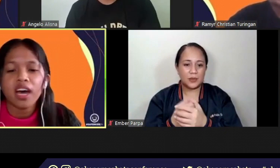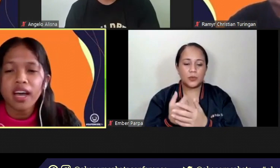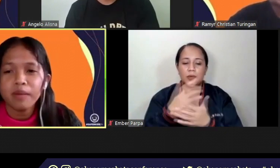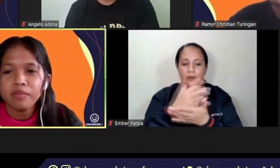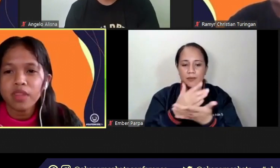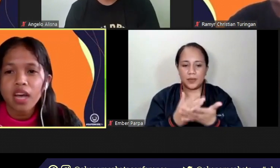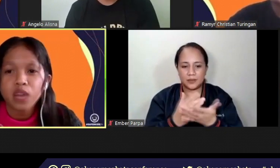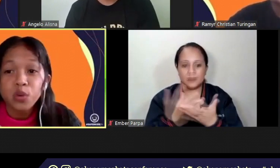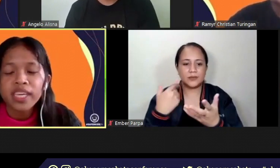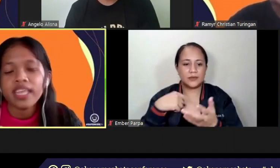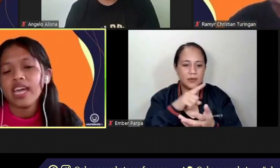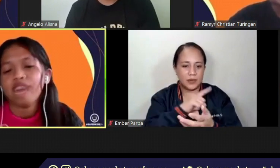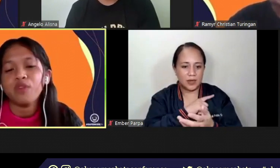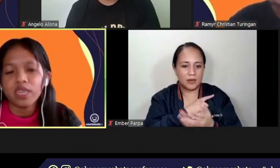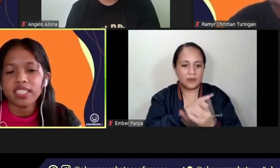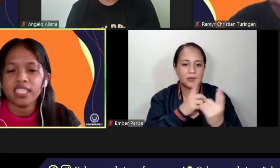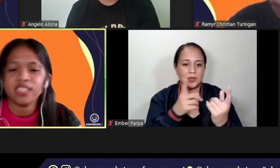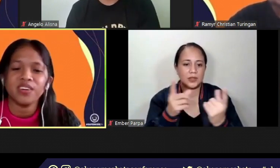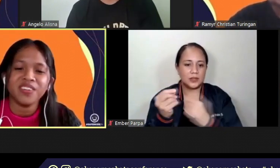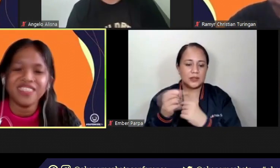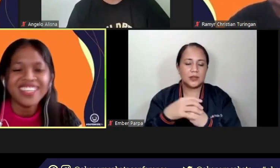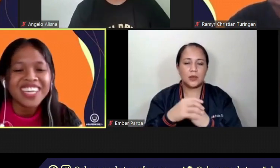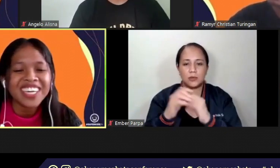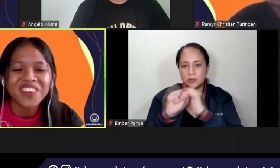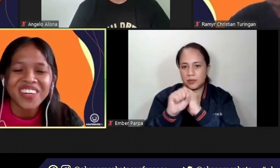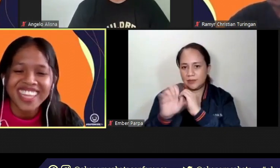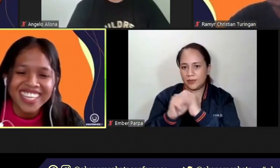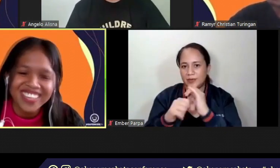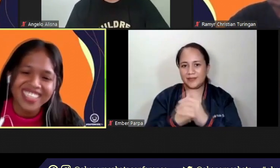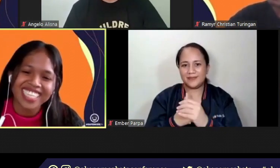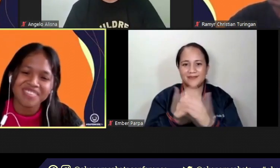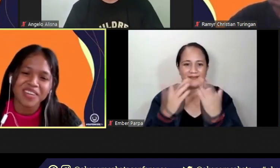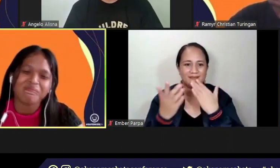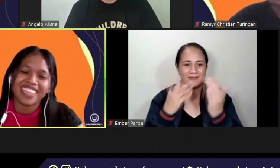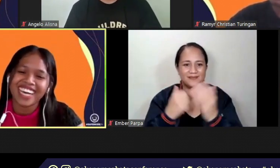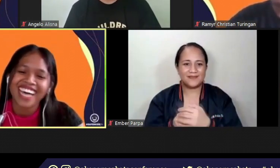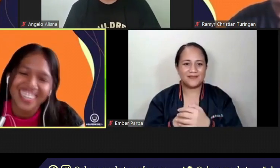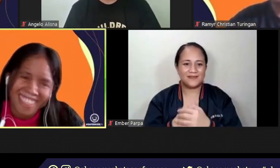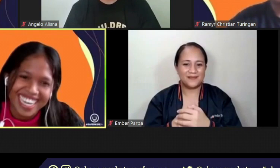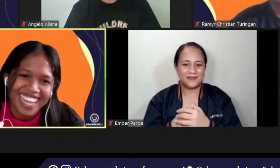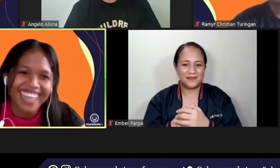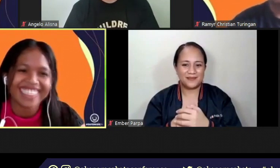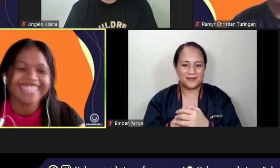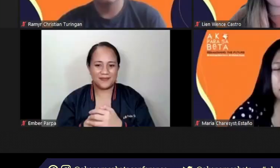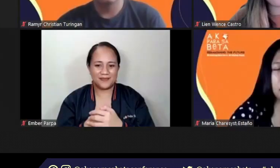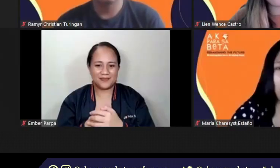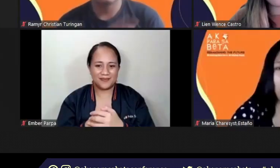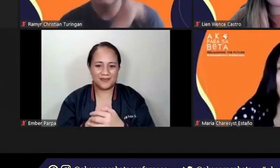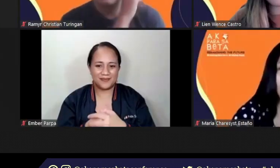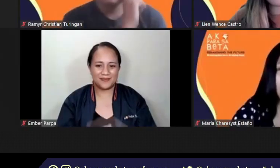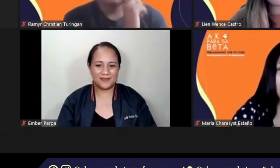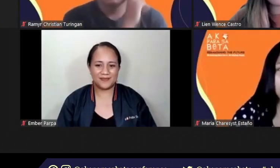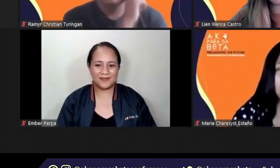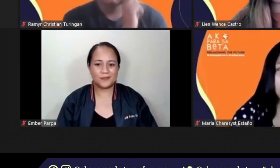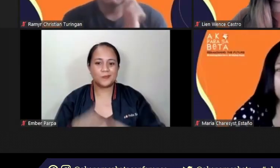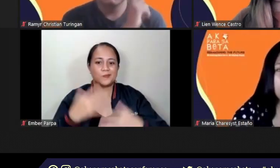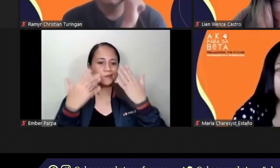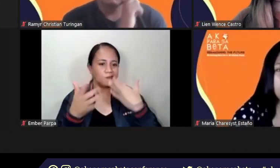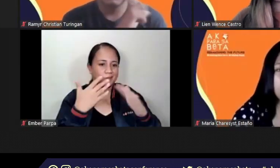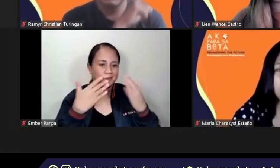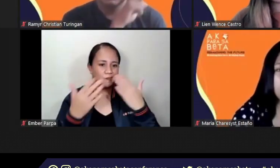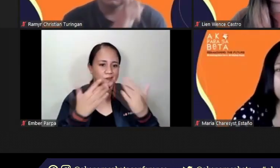of doing the advocacy. So, yun lang po. Thank you at isang makabatang araw sa lahat. Thank you so